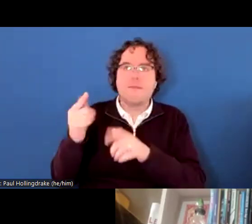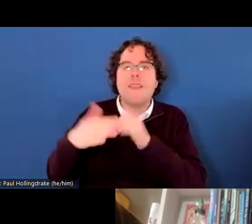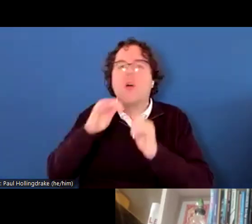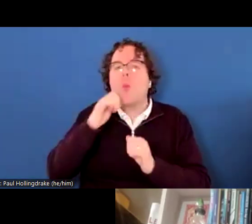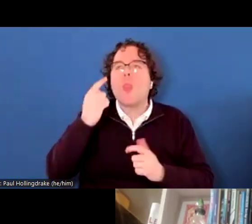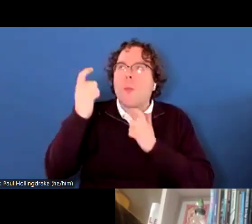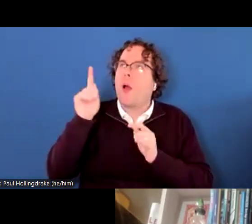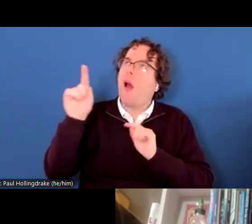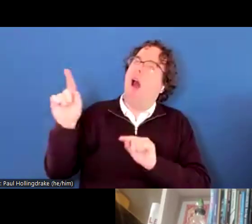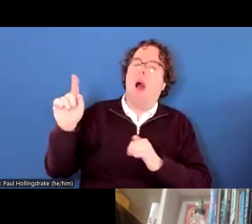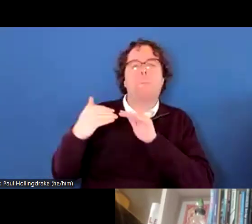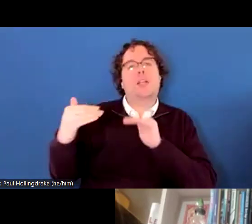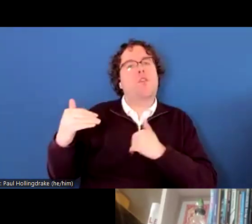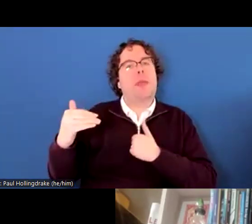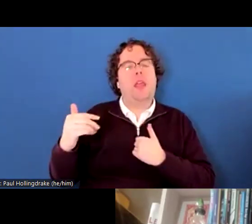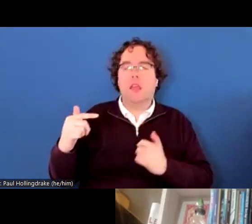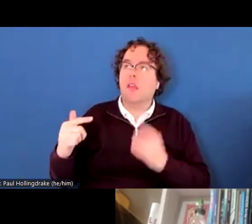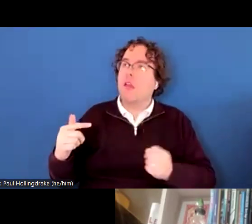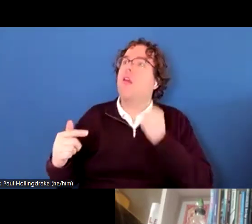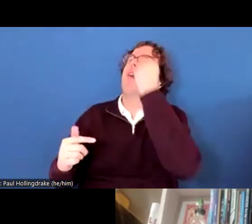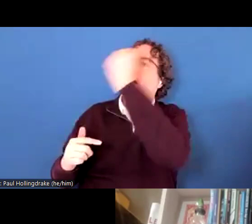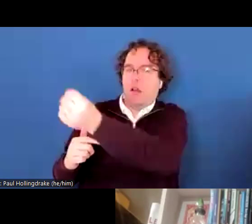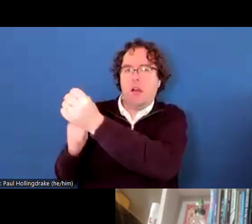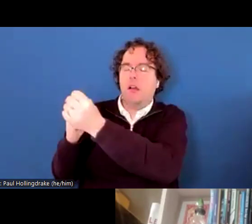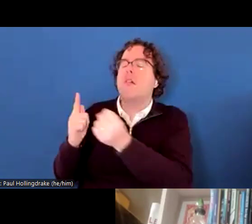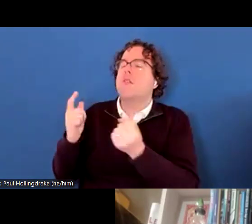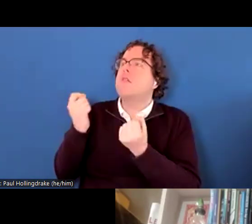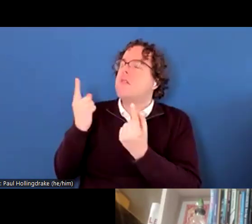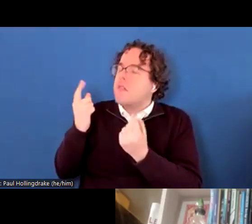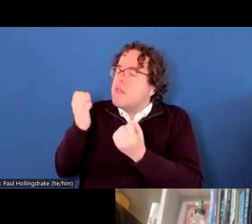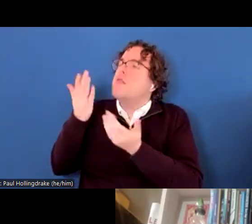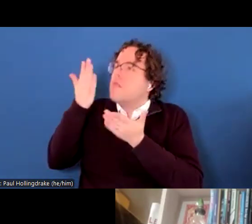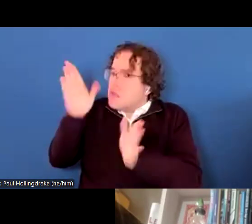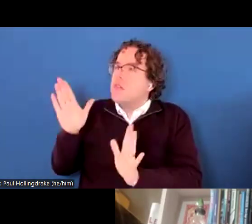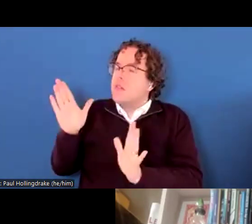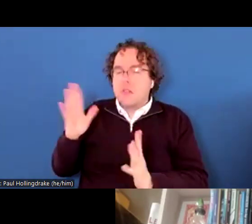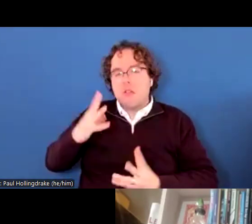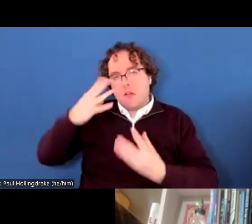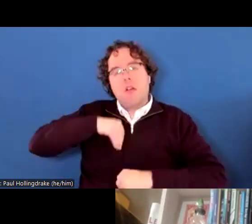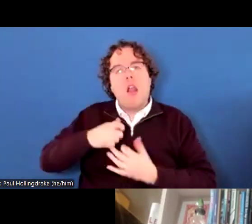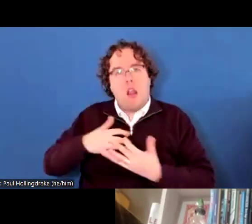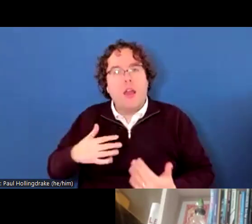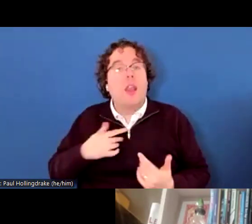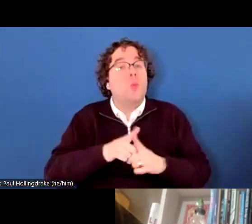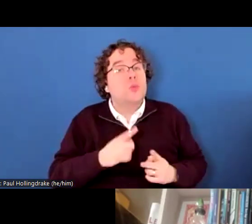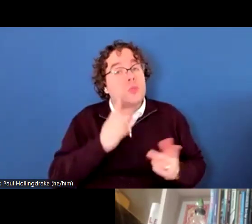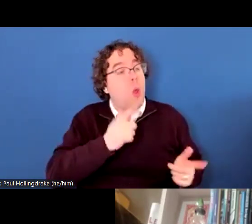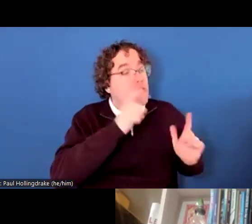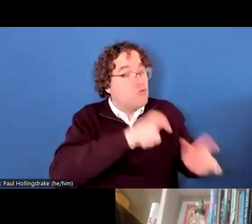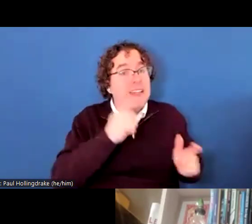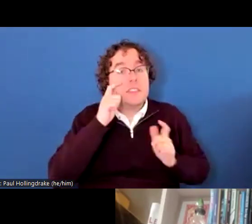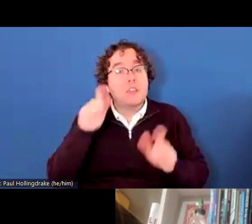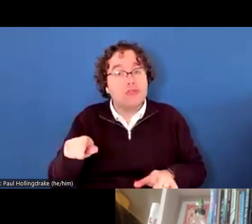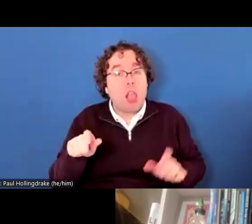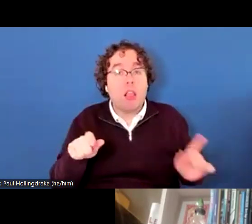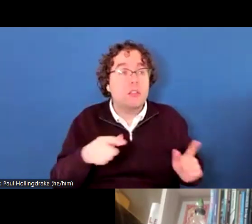habitat. And again, that was incredibly eye-opening. Um, and the residential, spending time with people. What